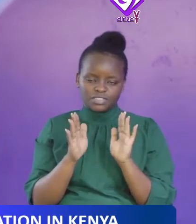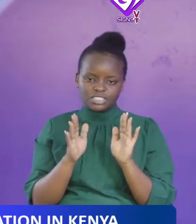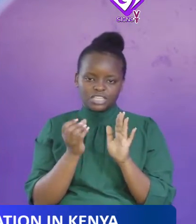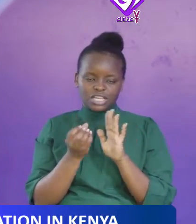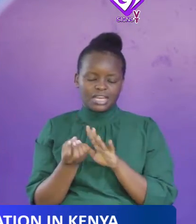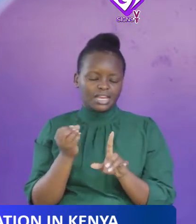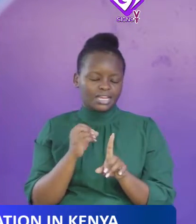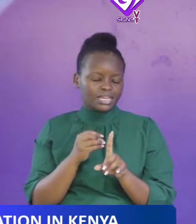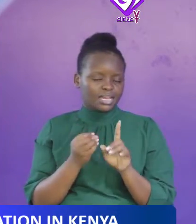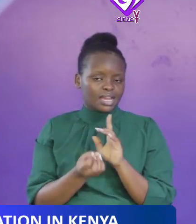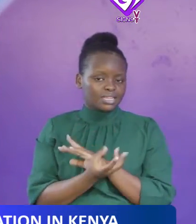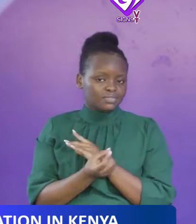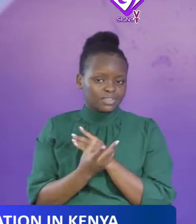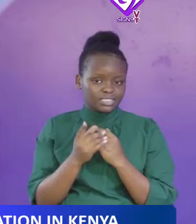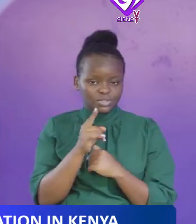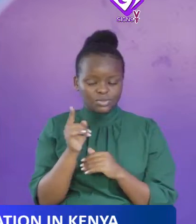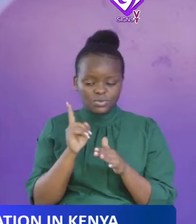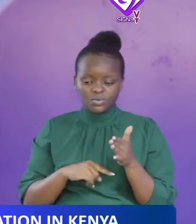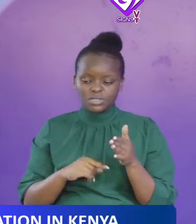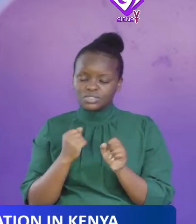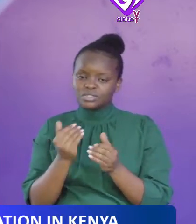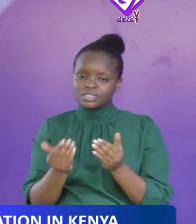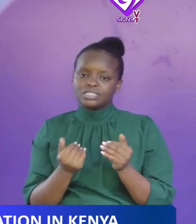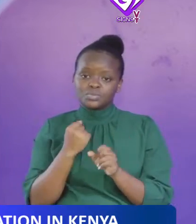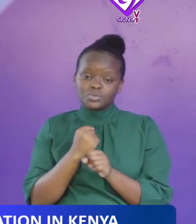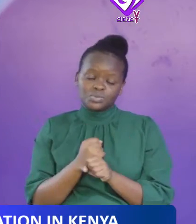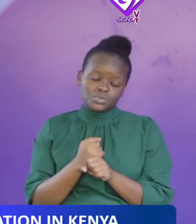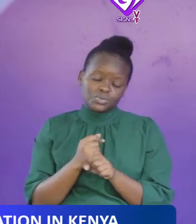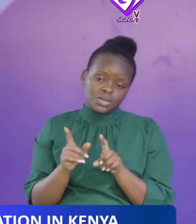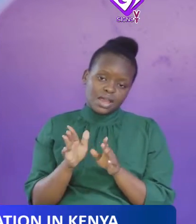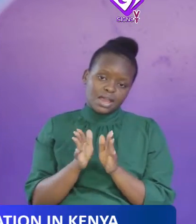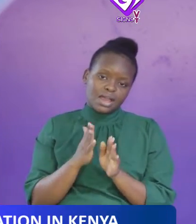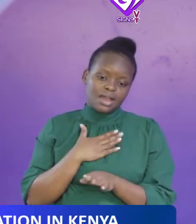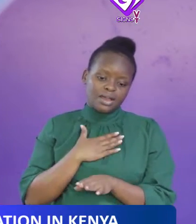on what you need to do. And our